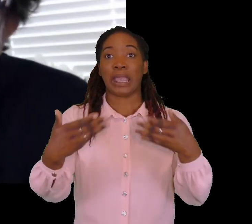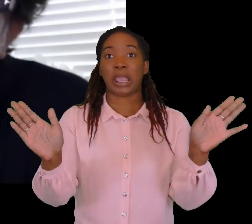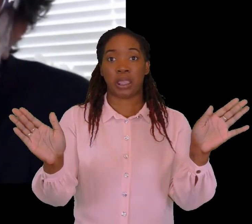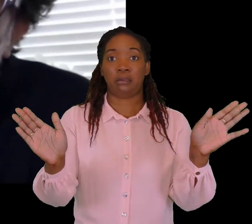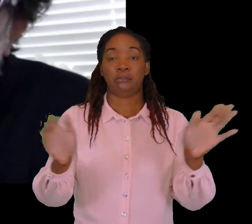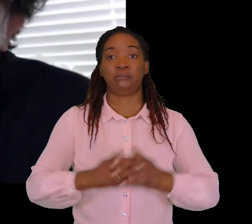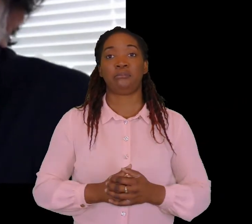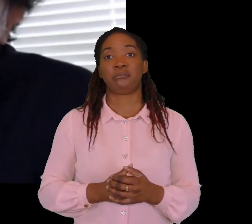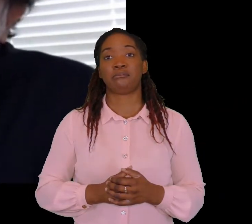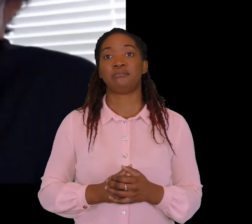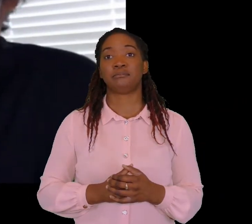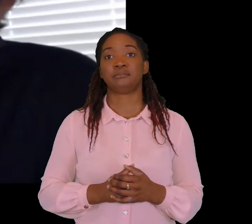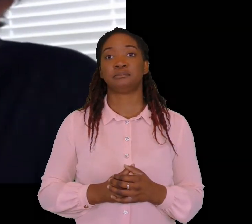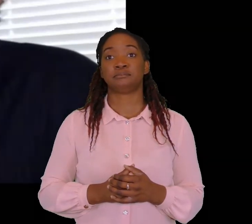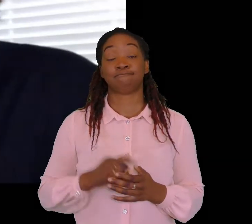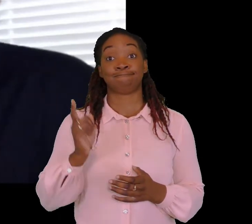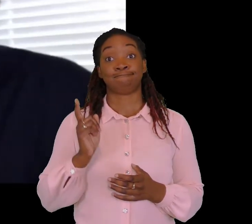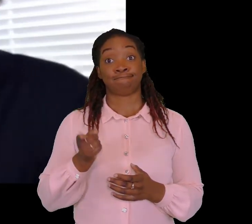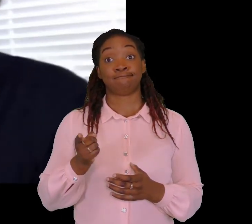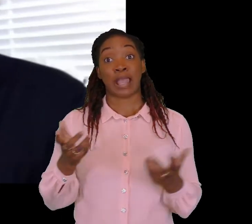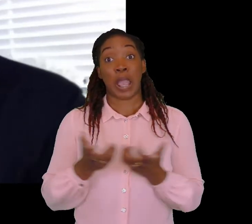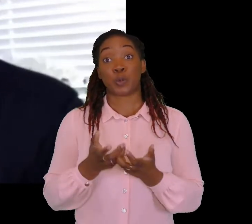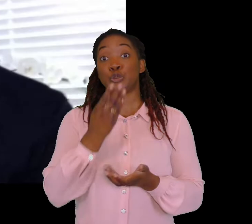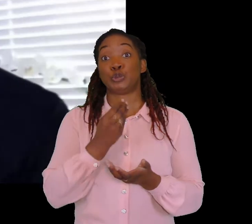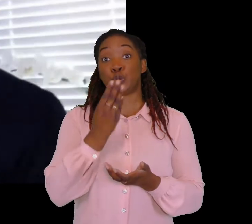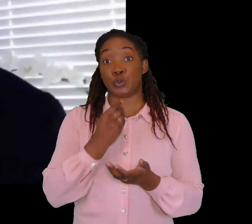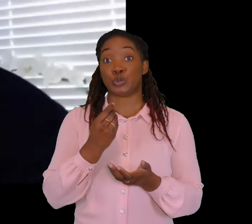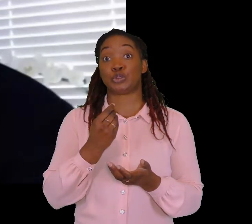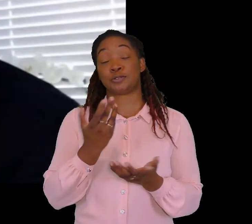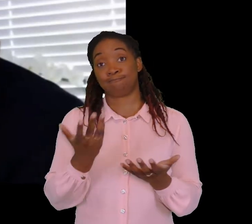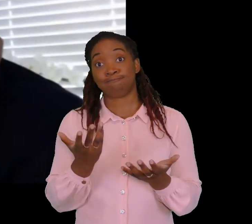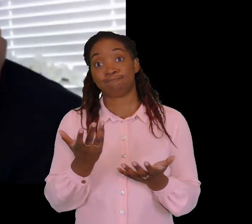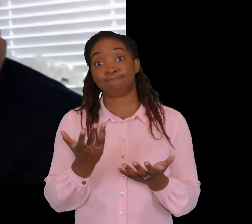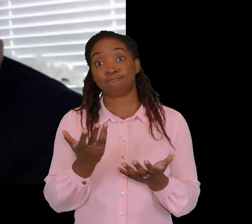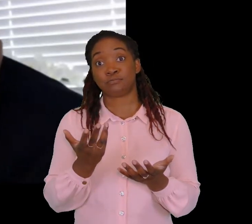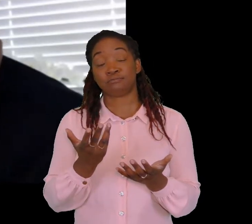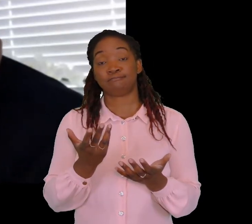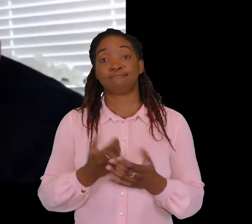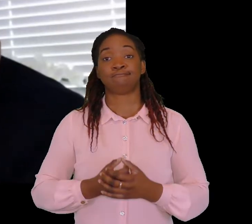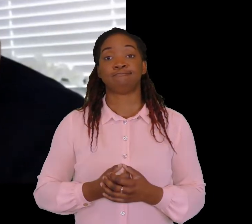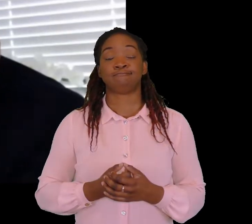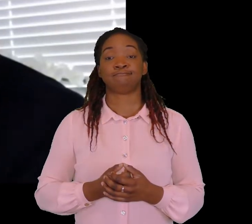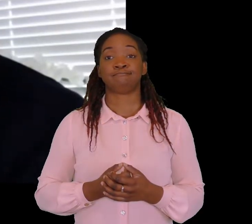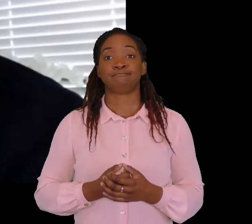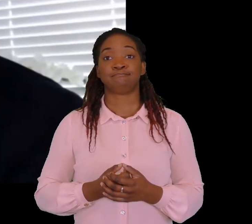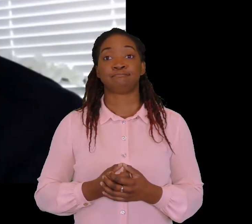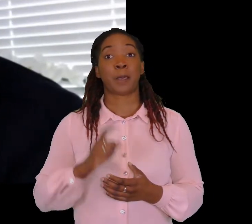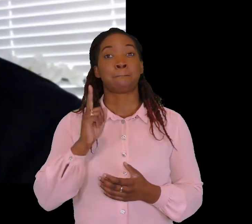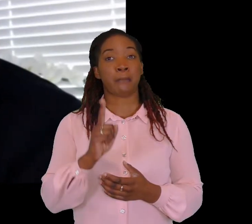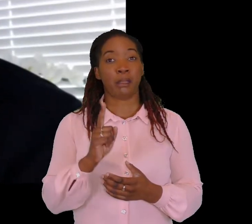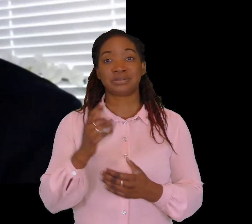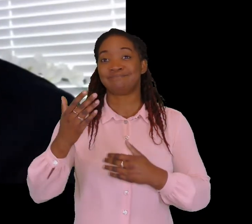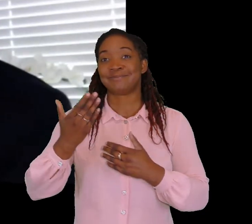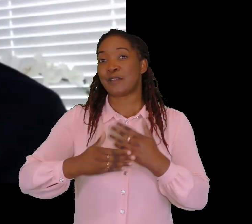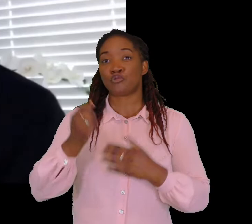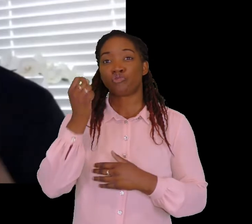which is what art was used as a way to do that to a large extent. What it didn't realize